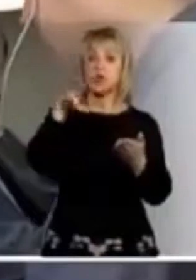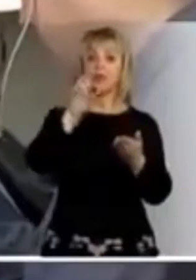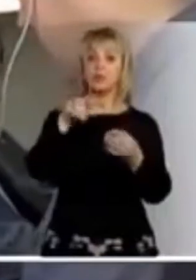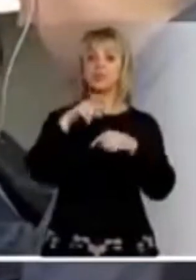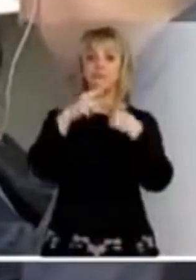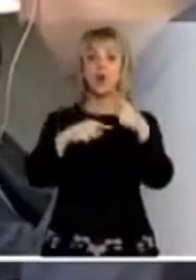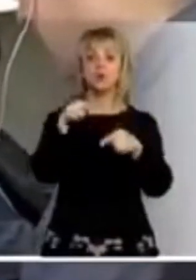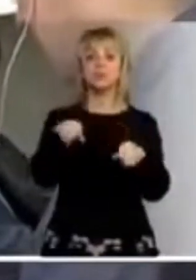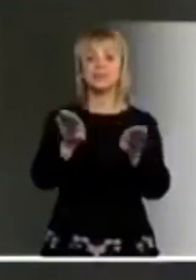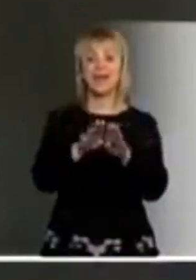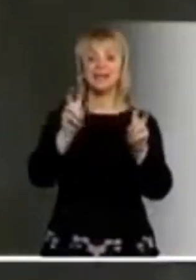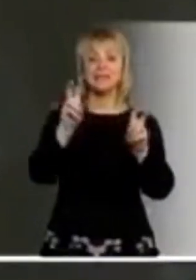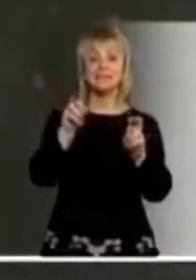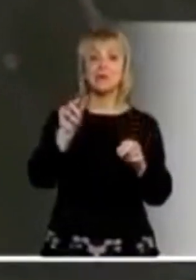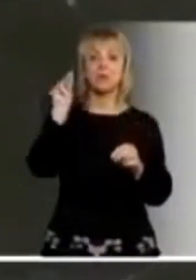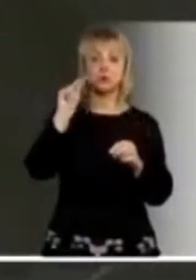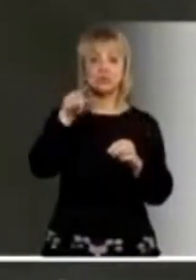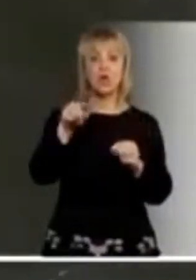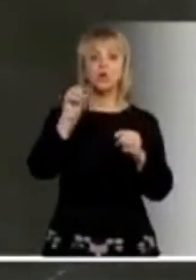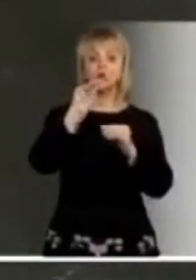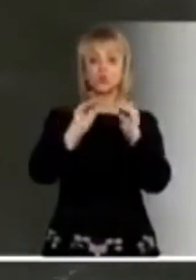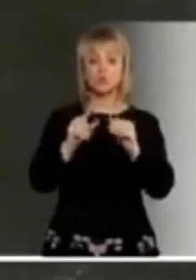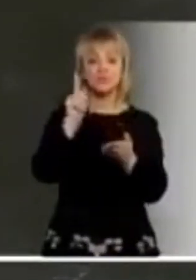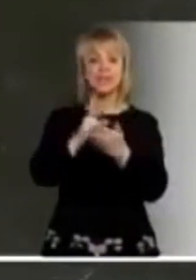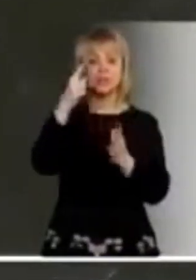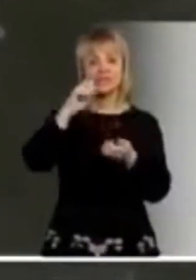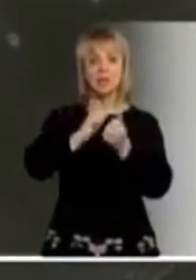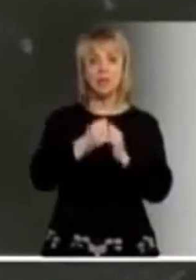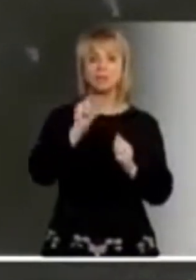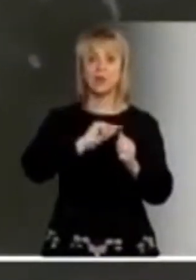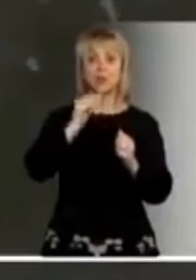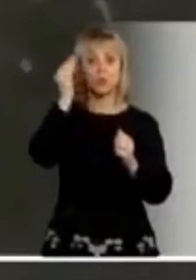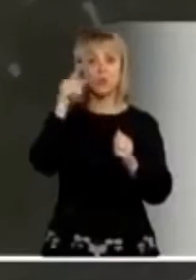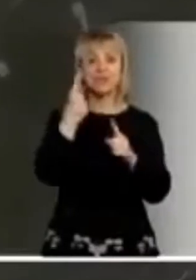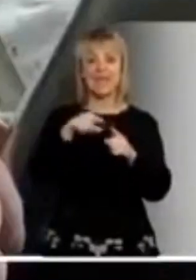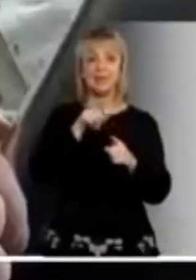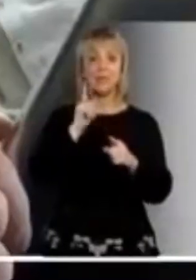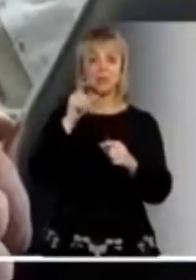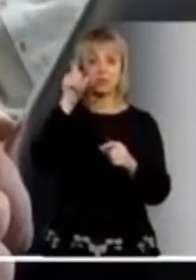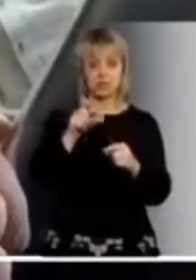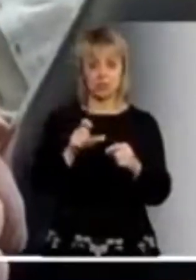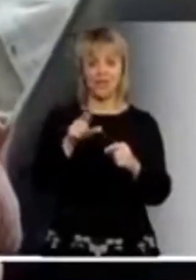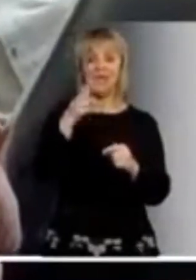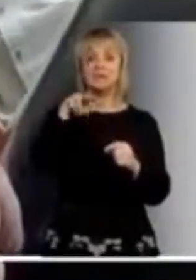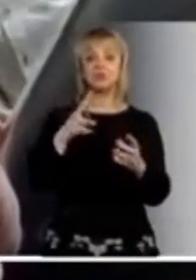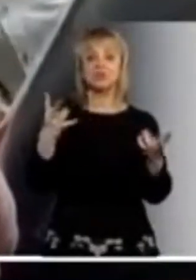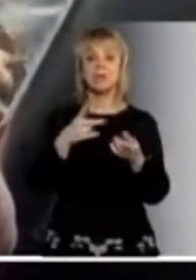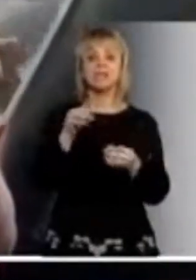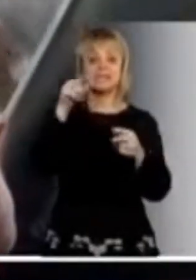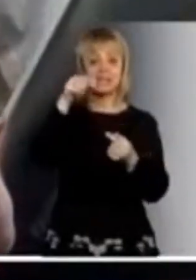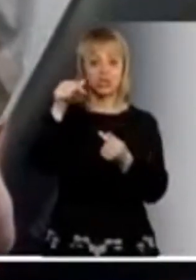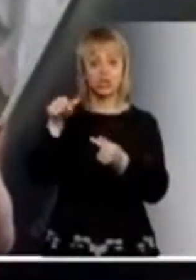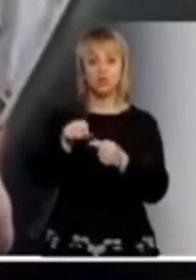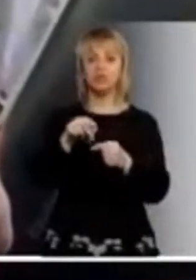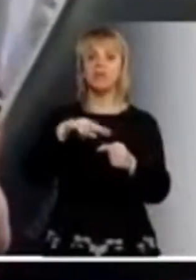right. Dmitry Stukhanosov is currently being calibrated, as they say. The device should remember the features of this person's brain. Dmitry needs